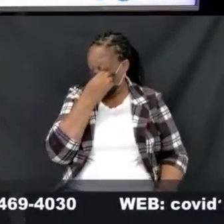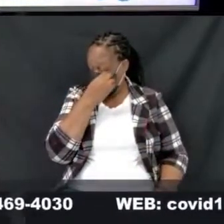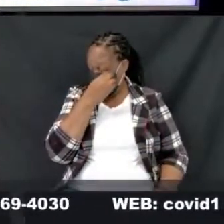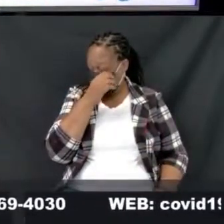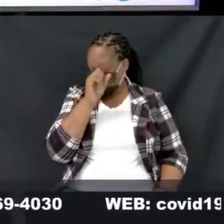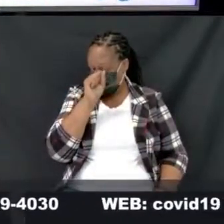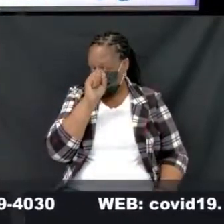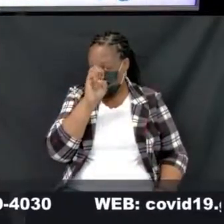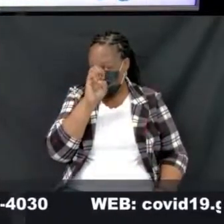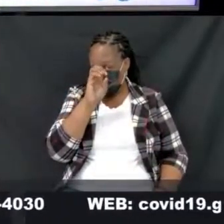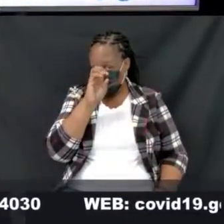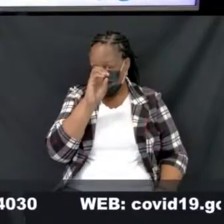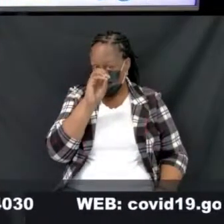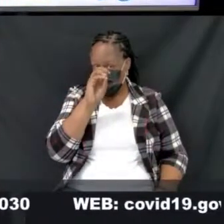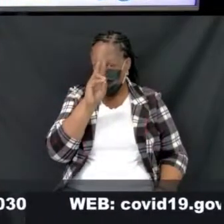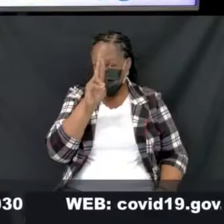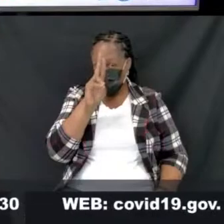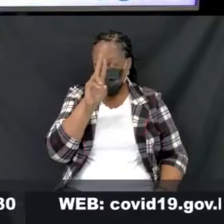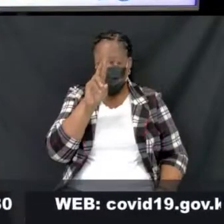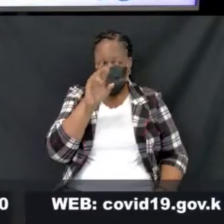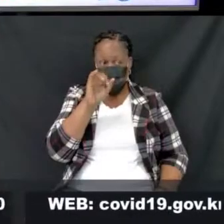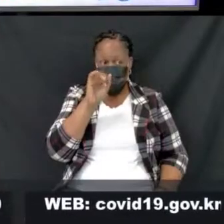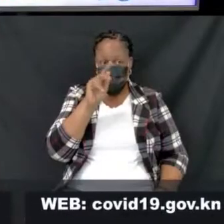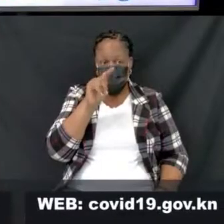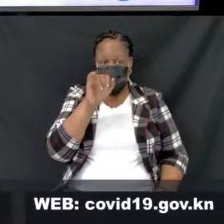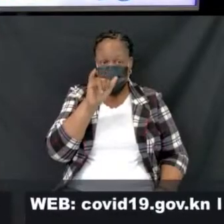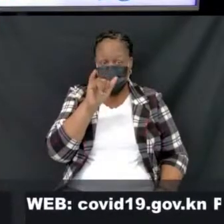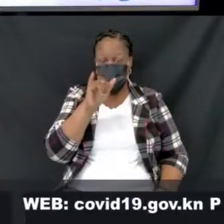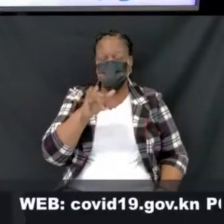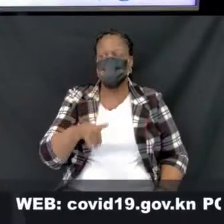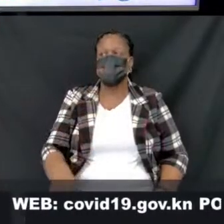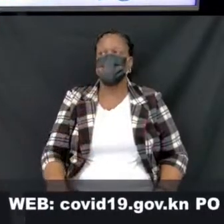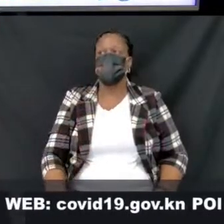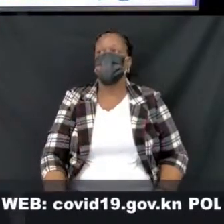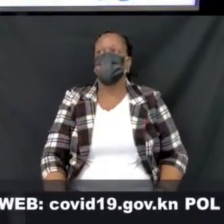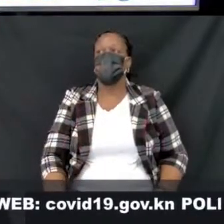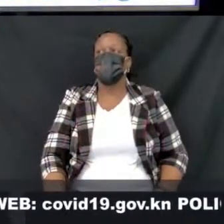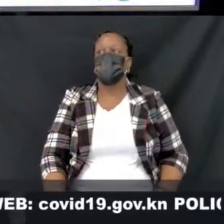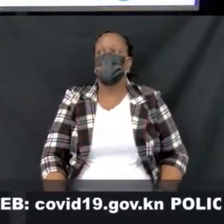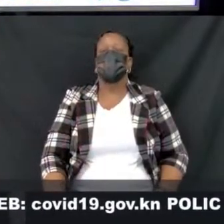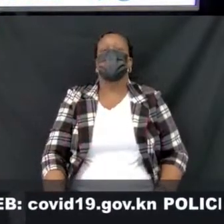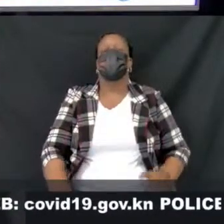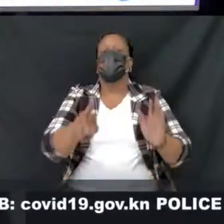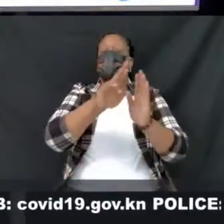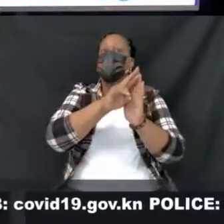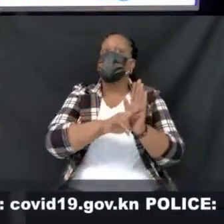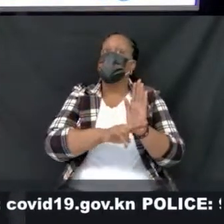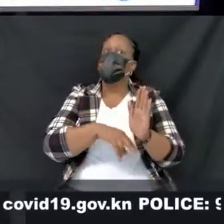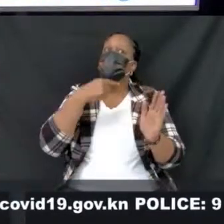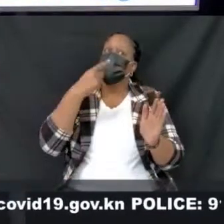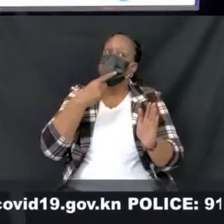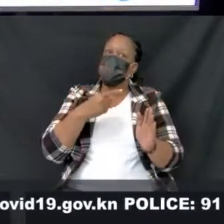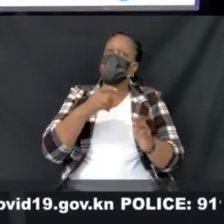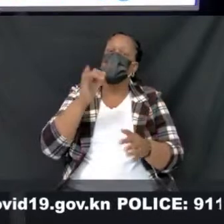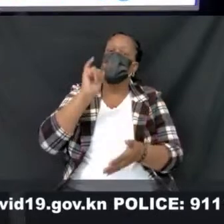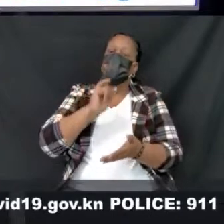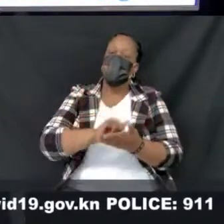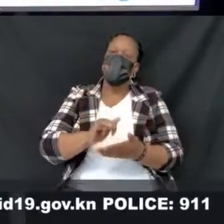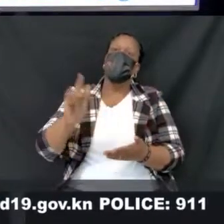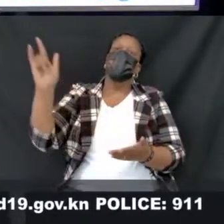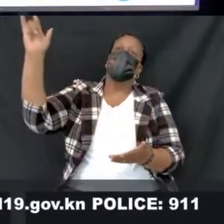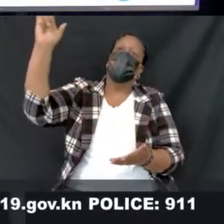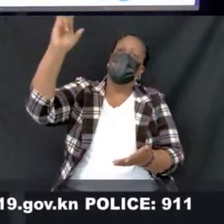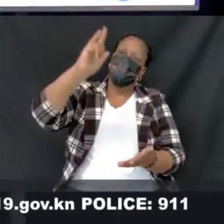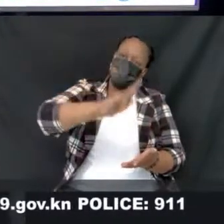I think I answered that question last week. The answer is simple. The regulation requires it, and so we just have to do what the